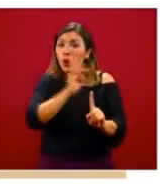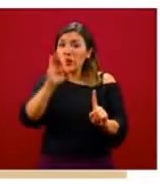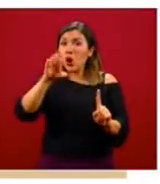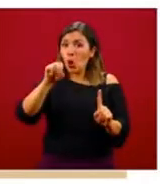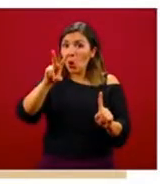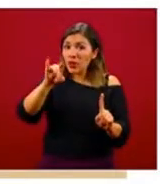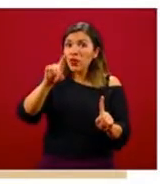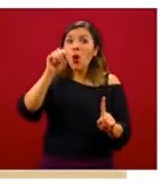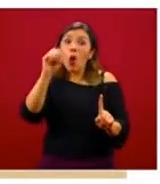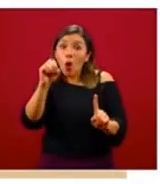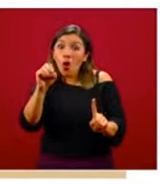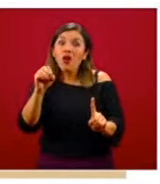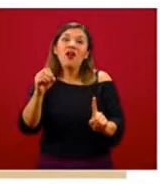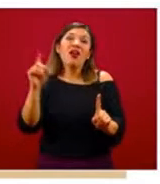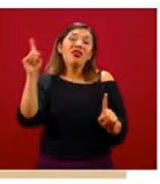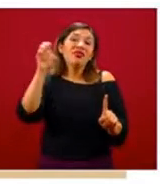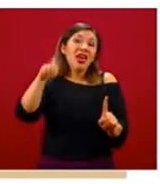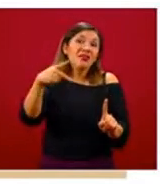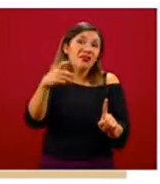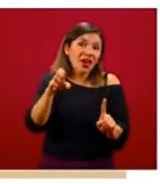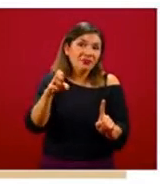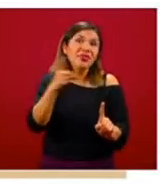expect that this is the disease that could be